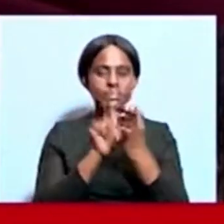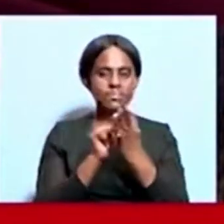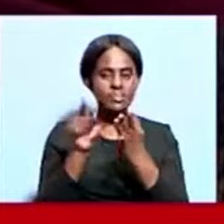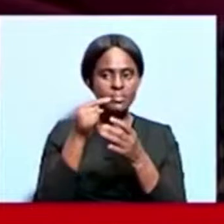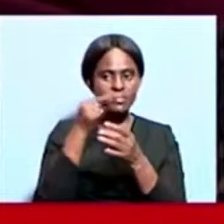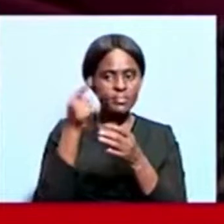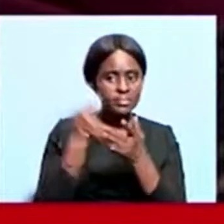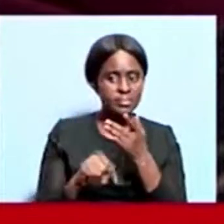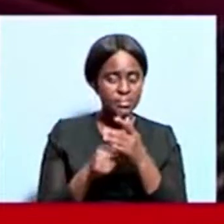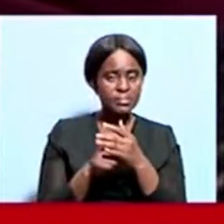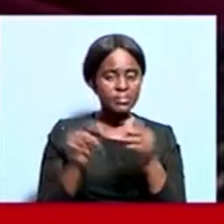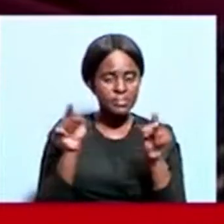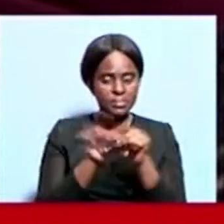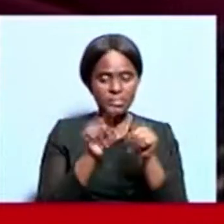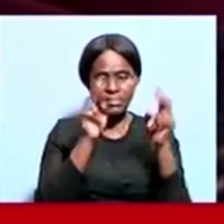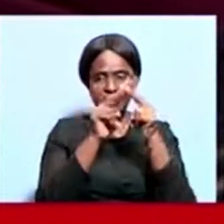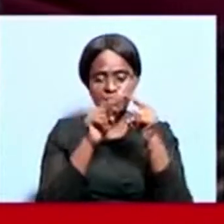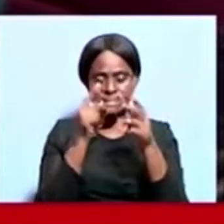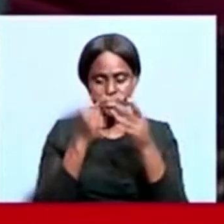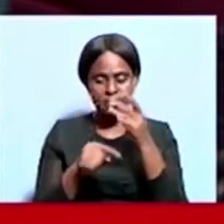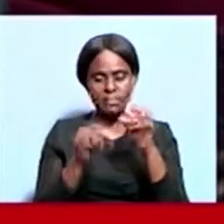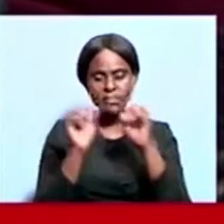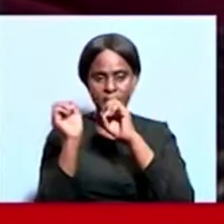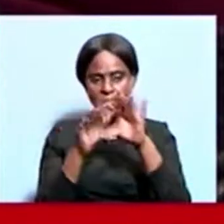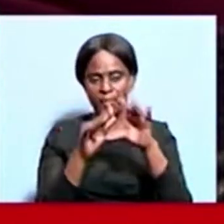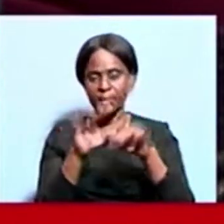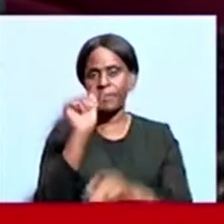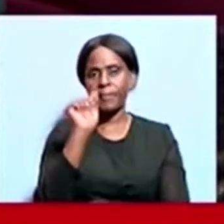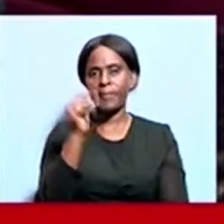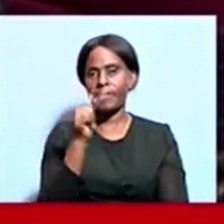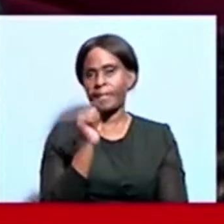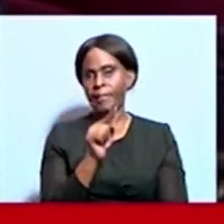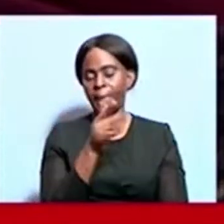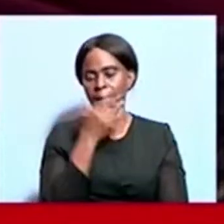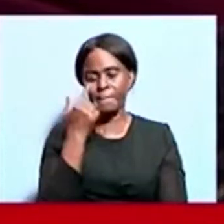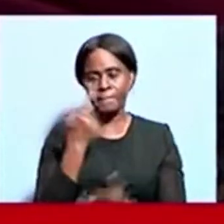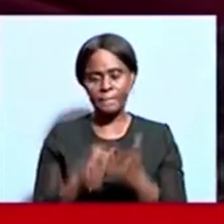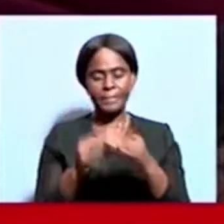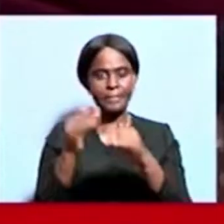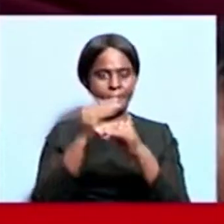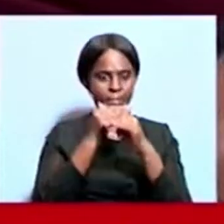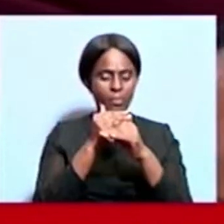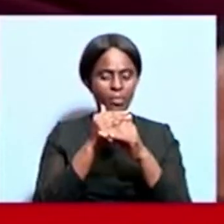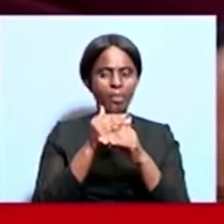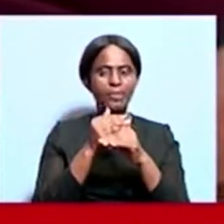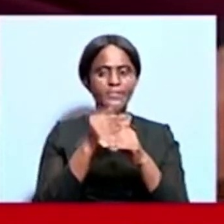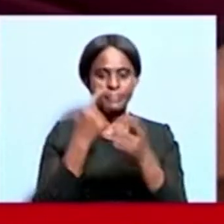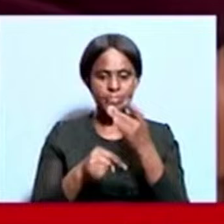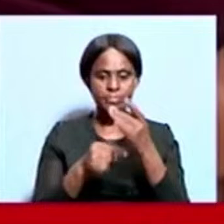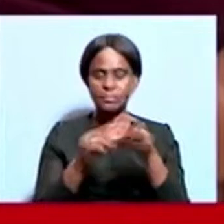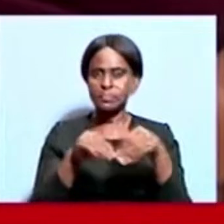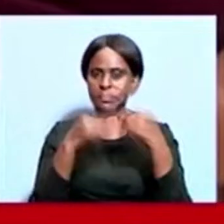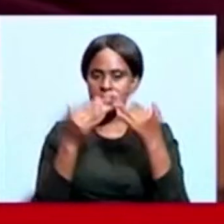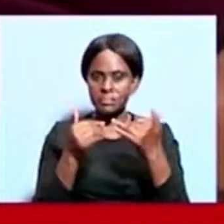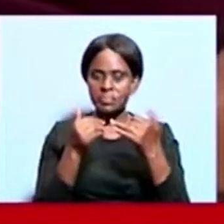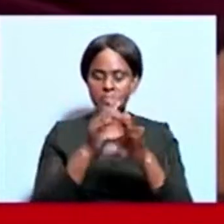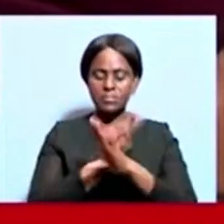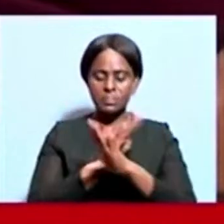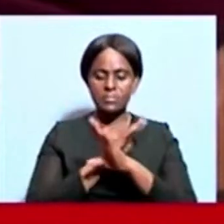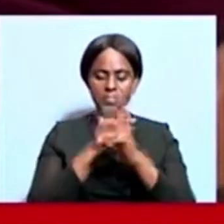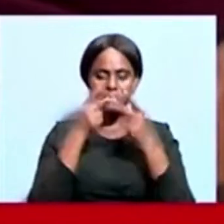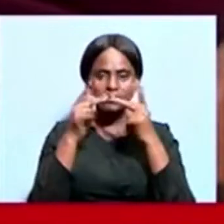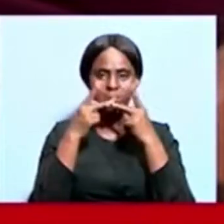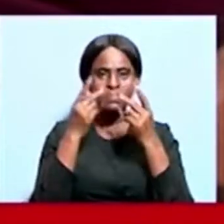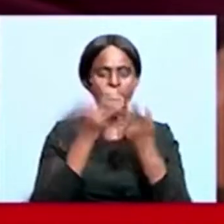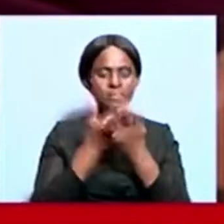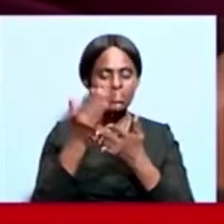says that a contract that should be taken to Attorney General, it should be a standard contract that is provided by the Zambia Public